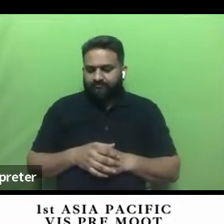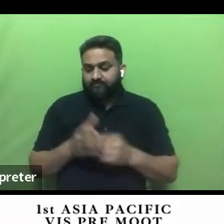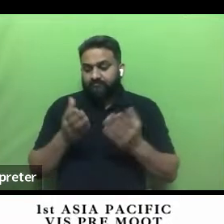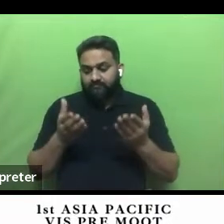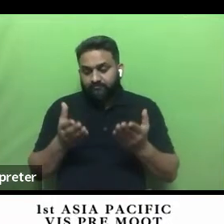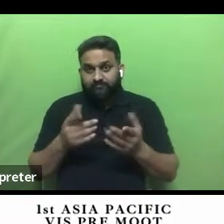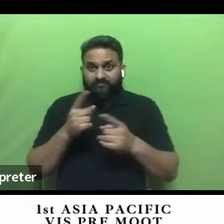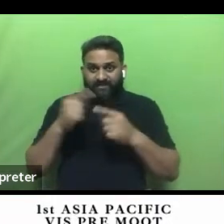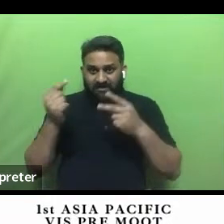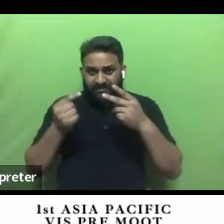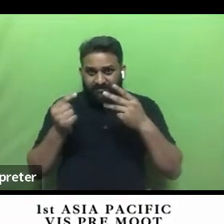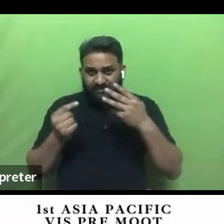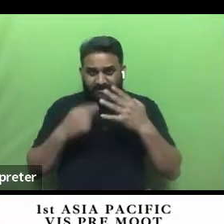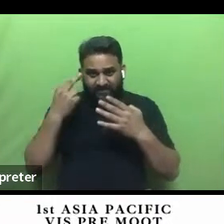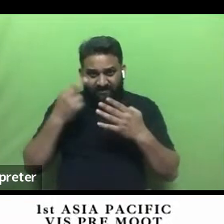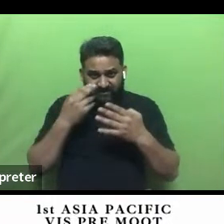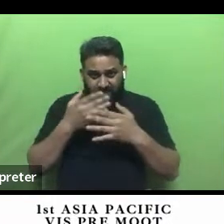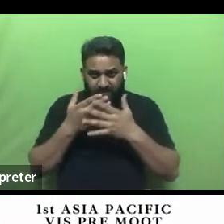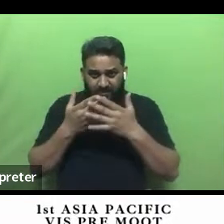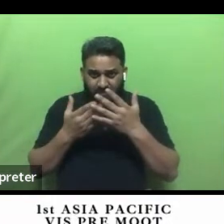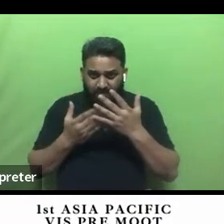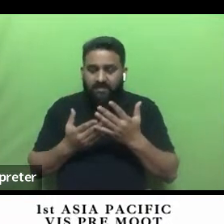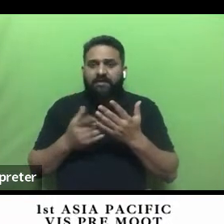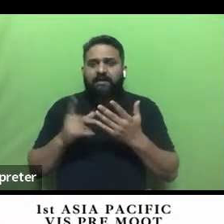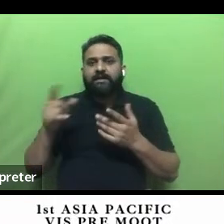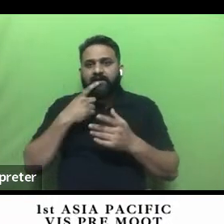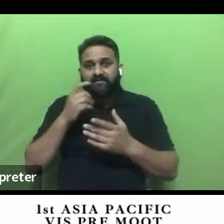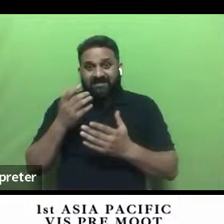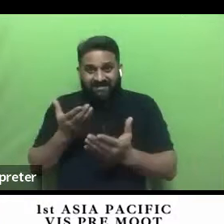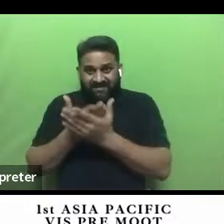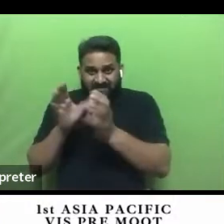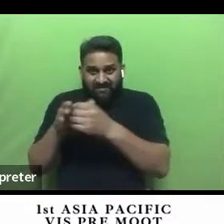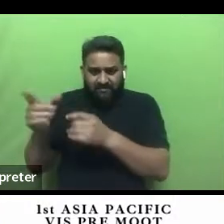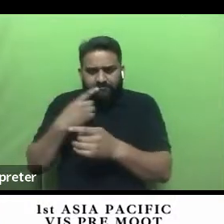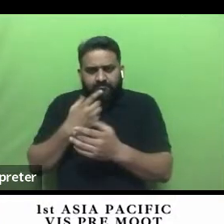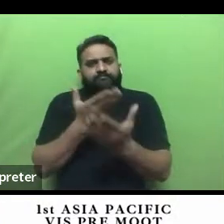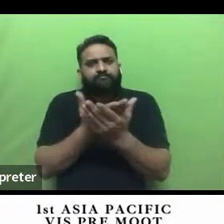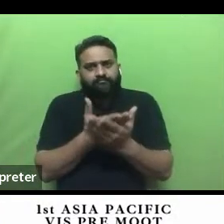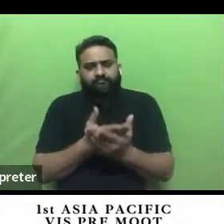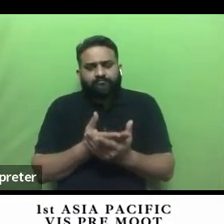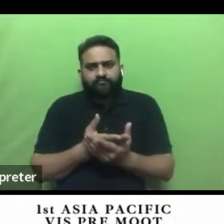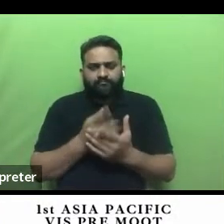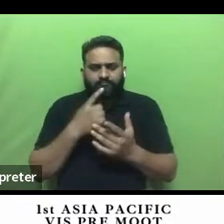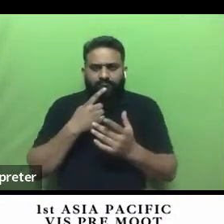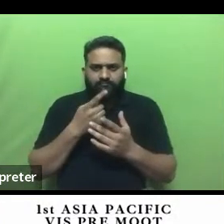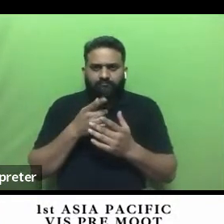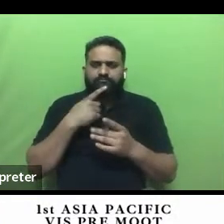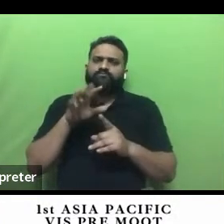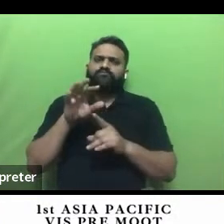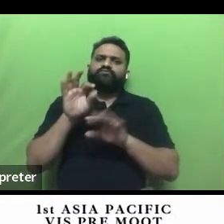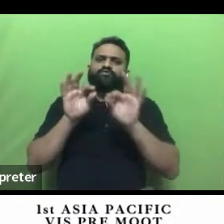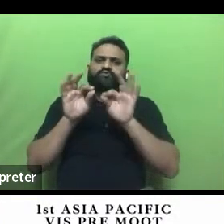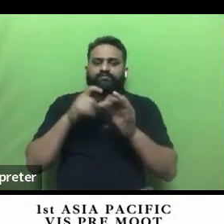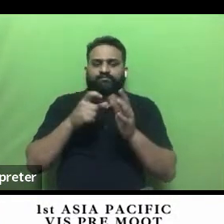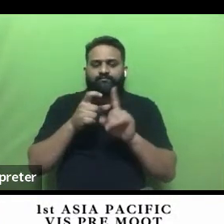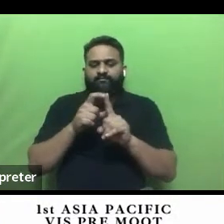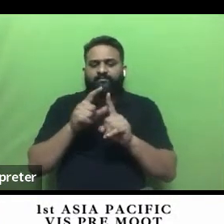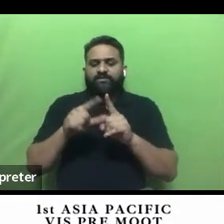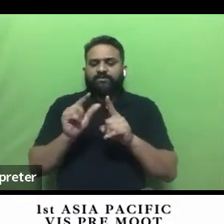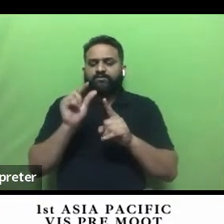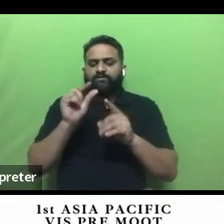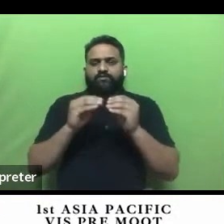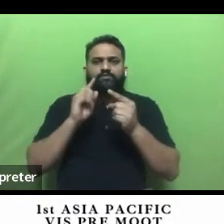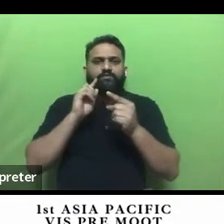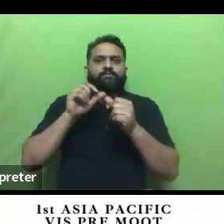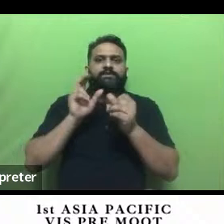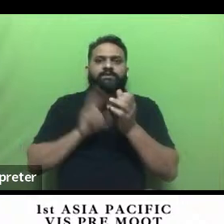these reasons, the claimant submits that the parties made an implied choice of Danubian law when they